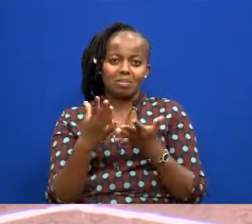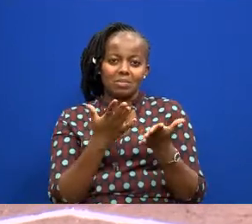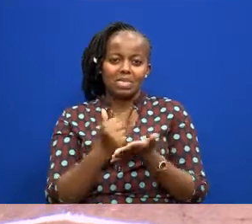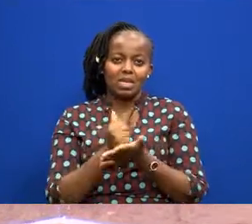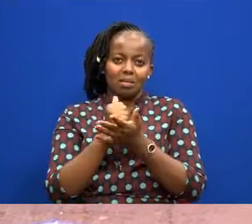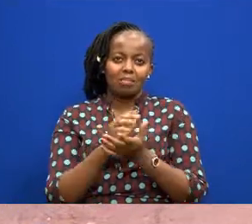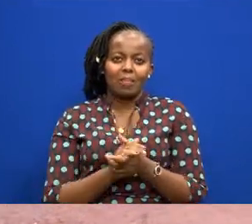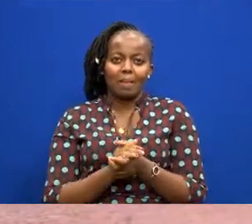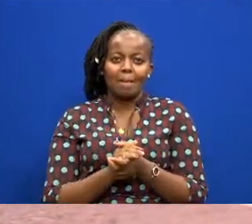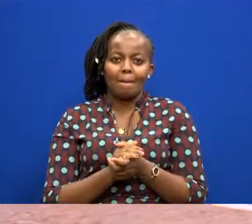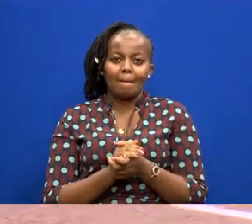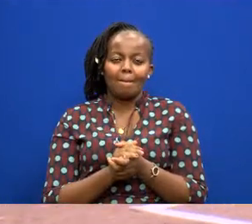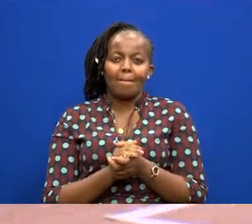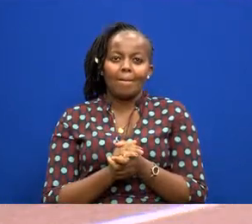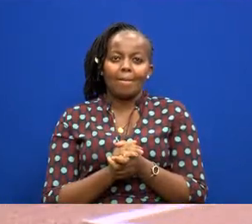again?